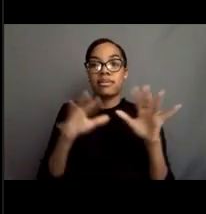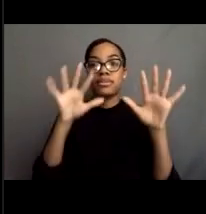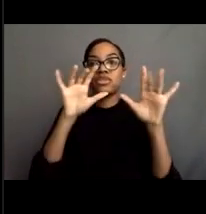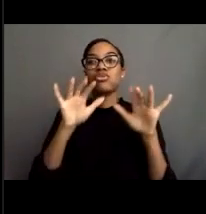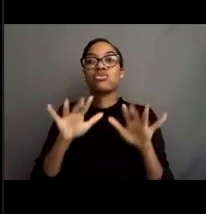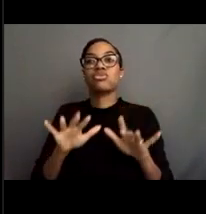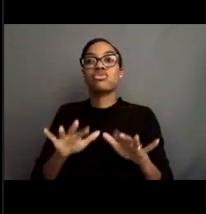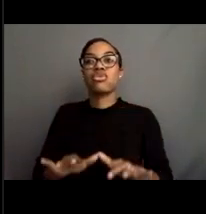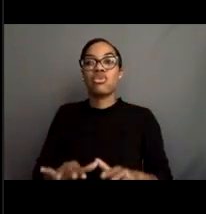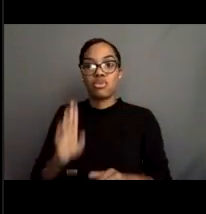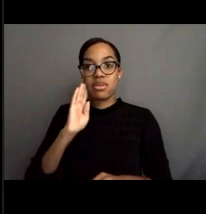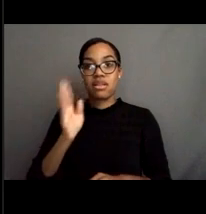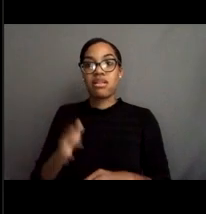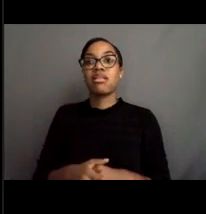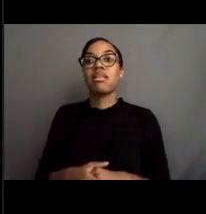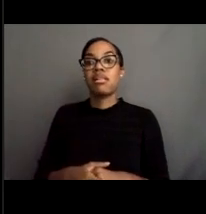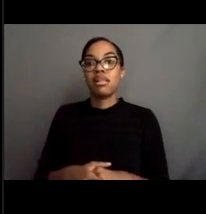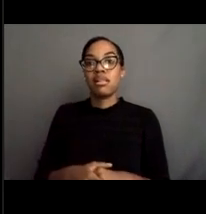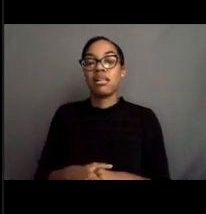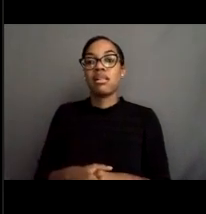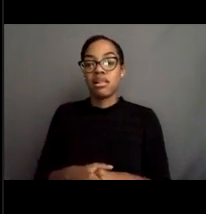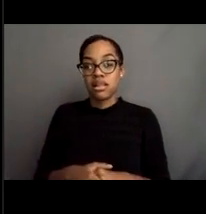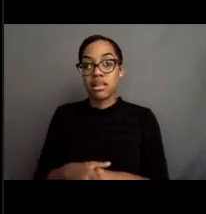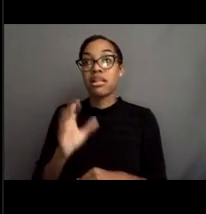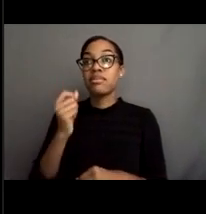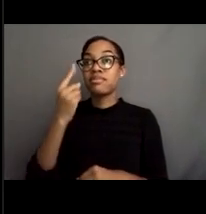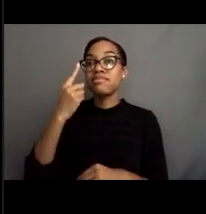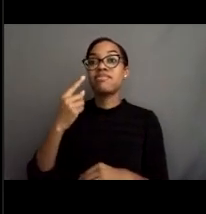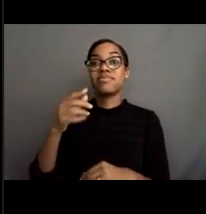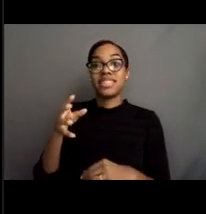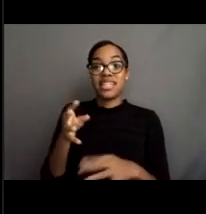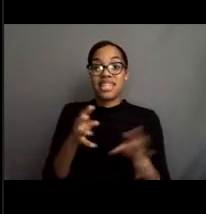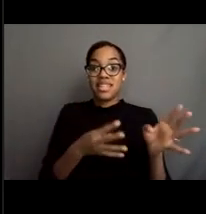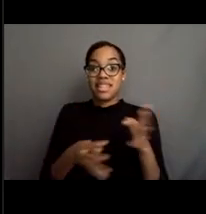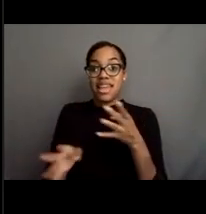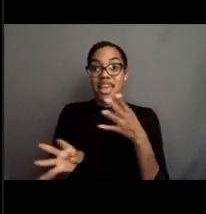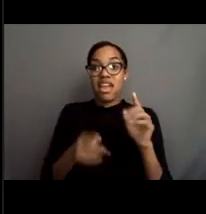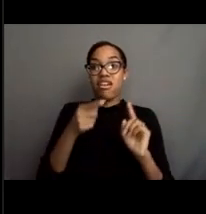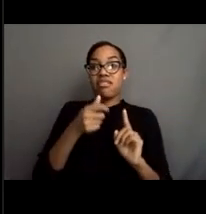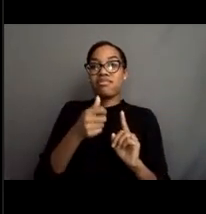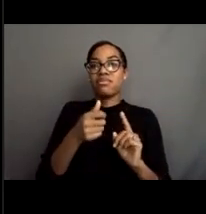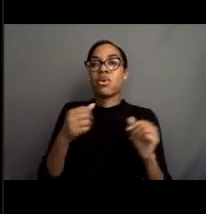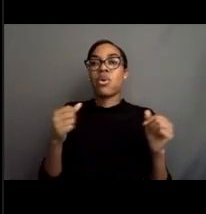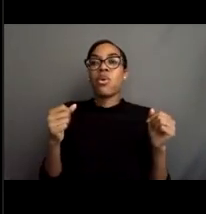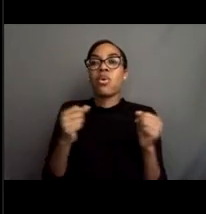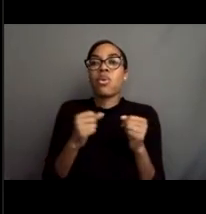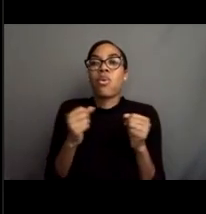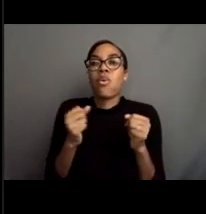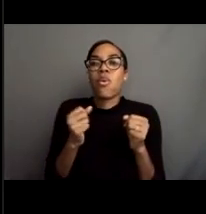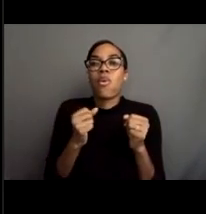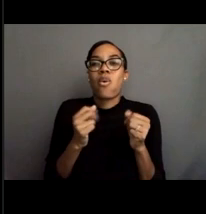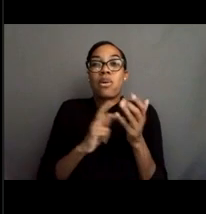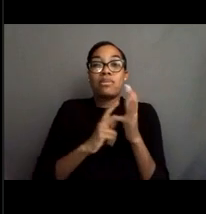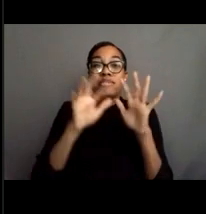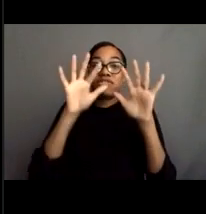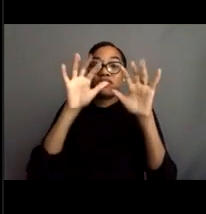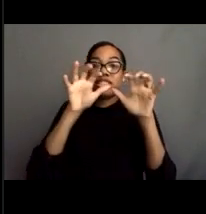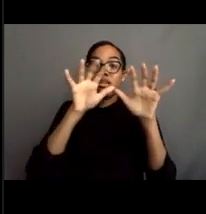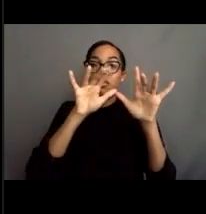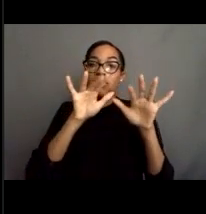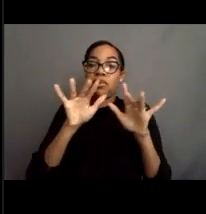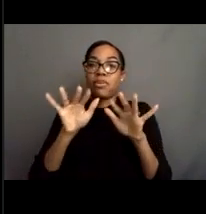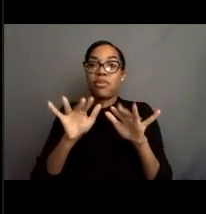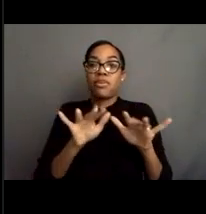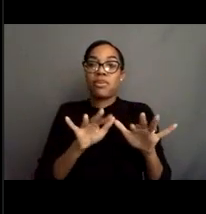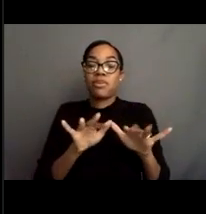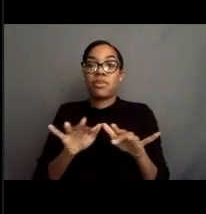It's just above freezing here, and it's allowing our snowfall to melt. So it's kind of a bummer. It's snowing in the cloud, but it's melting before it hits